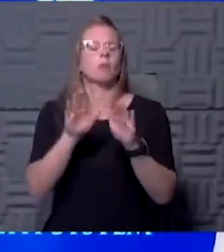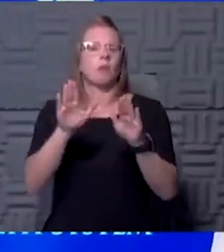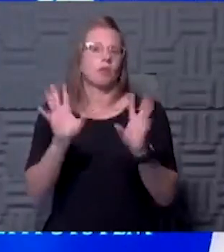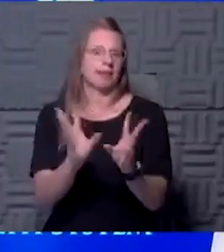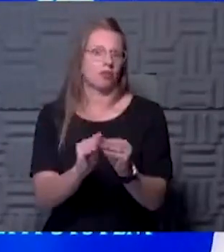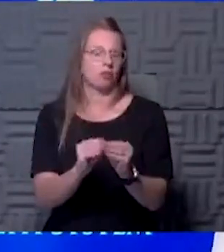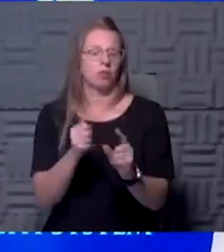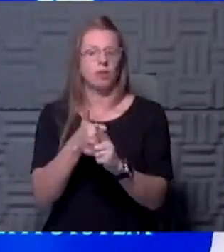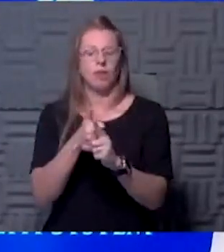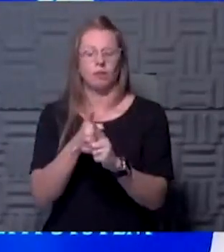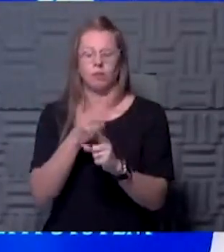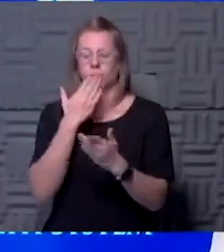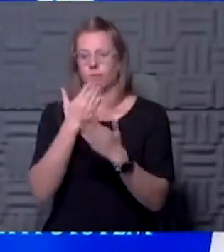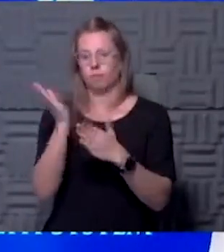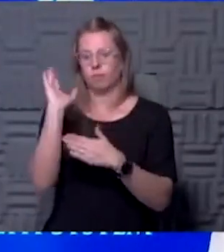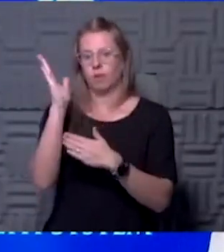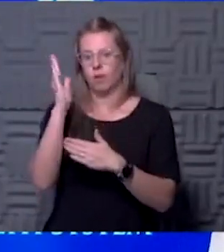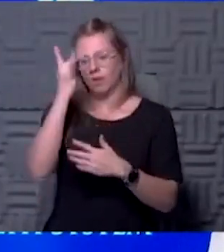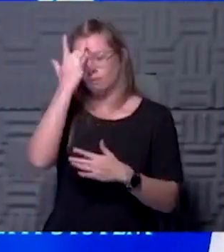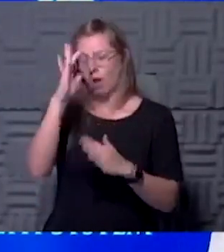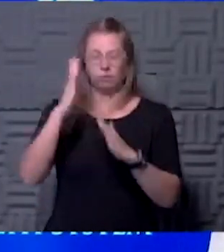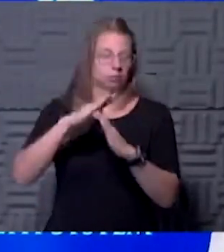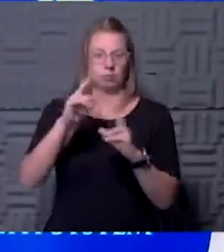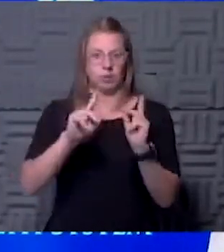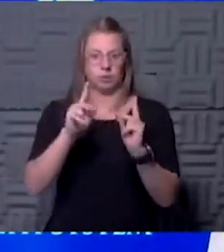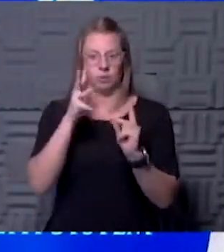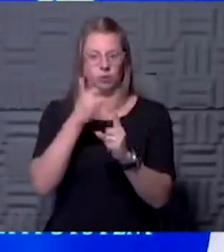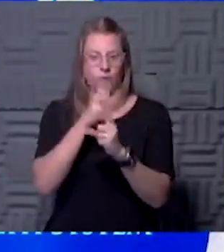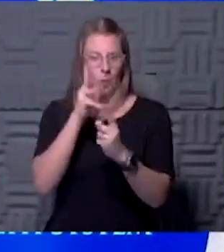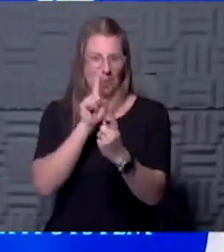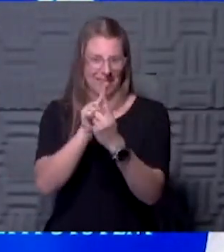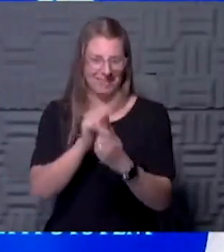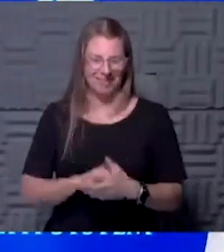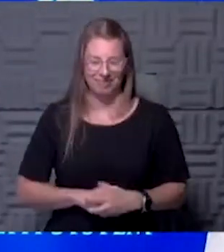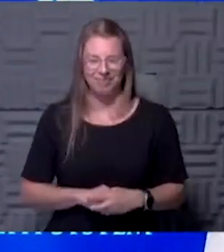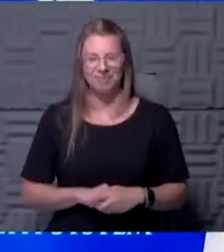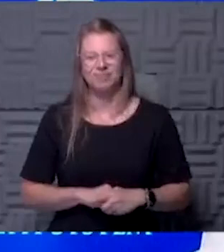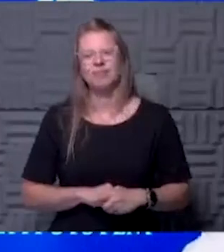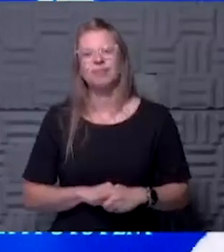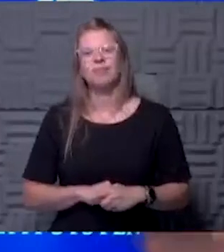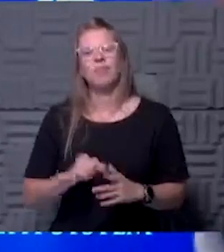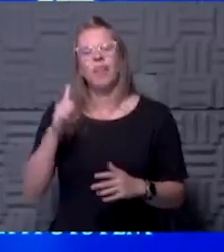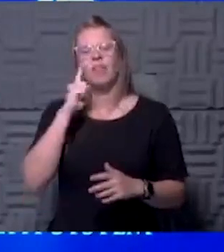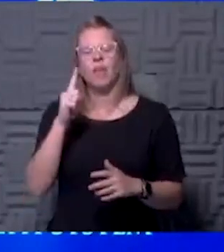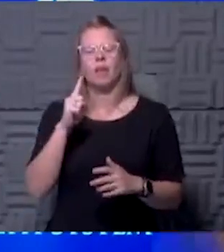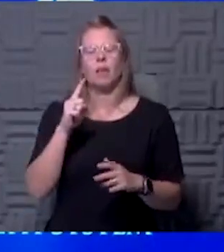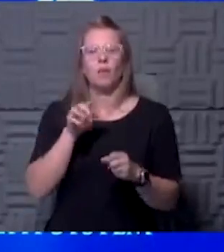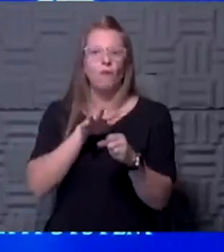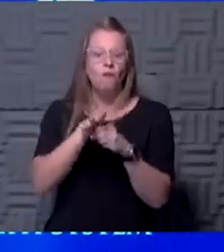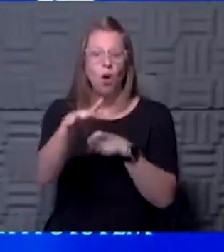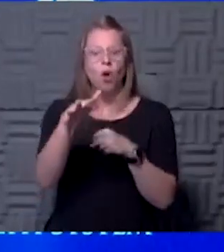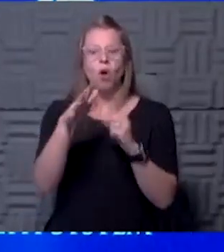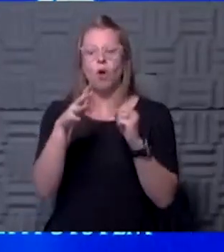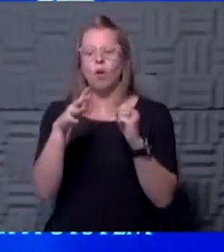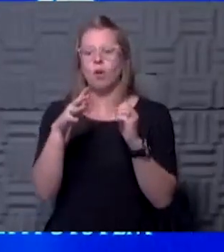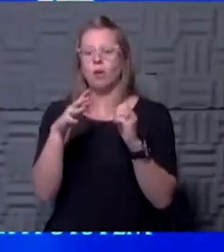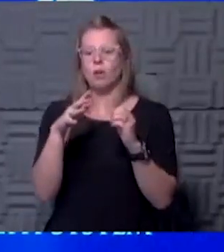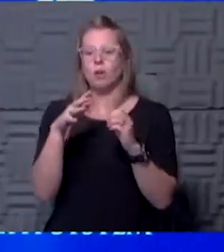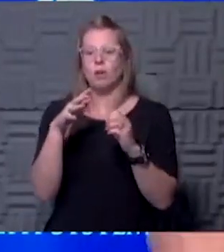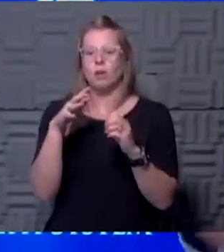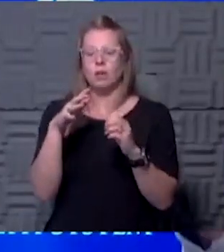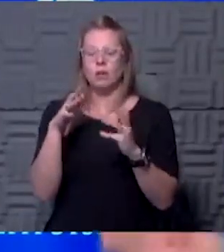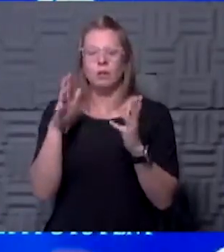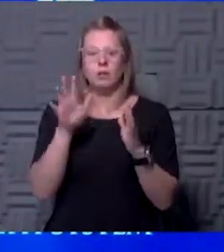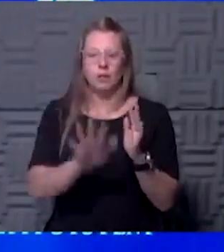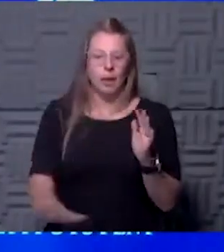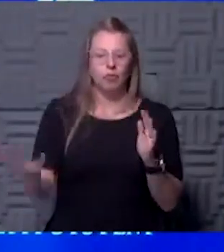thought she did a great job. She's like one of the smartest people Very you'll ever smart. meet, and you just think if the whole country would listen to Deborah Burks and Anthony Fauci,